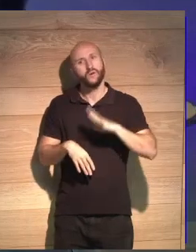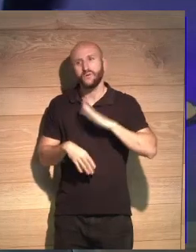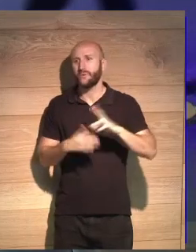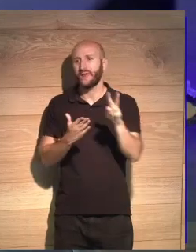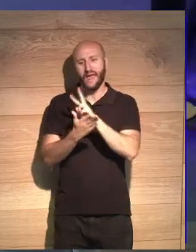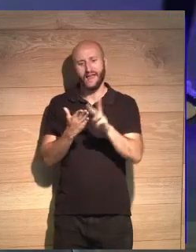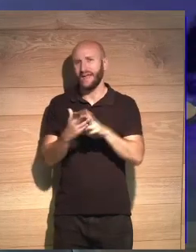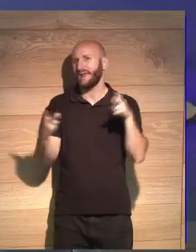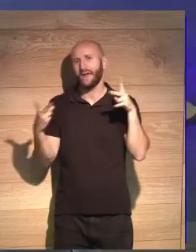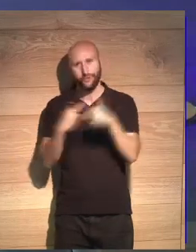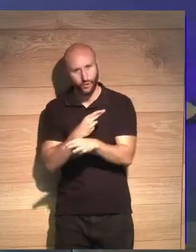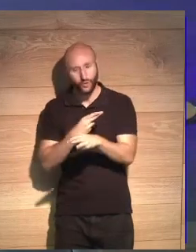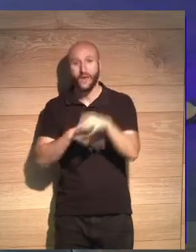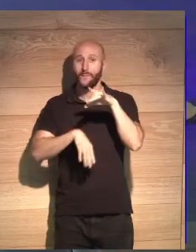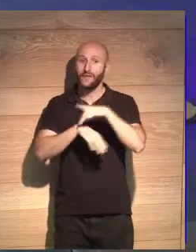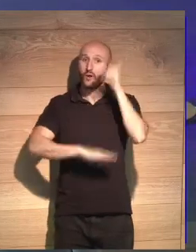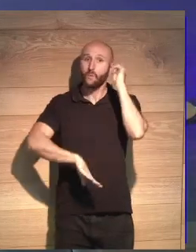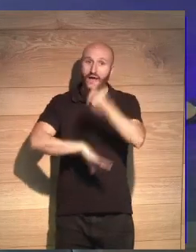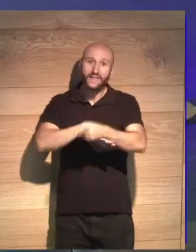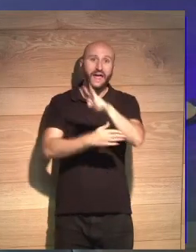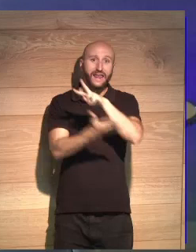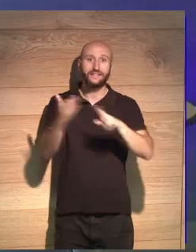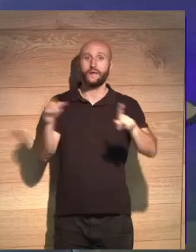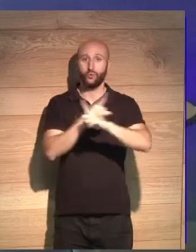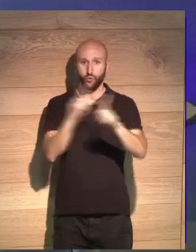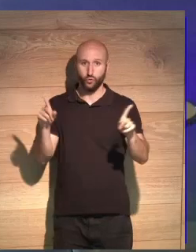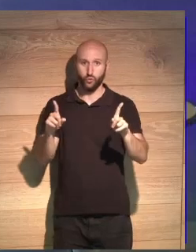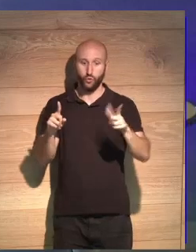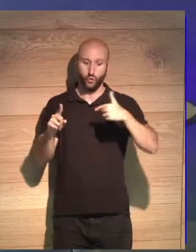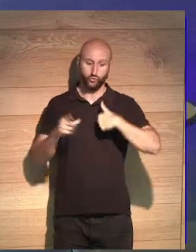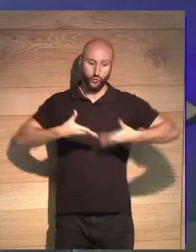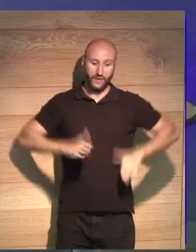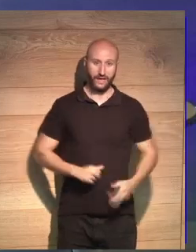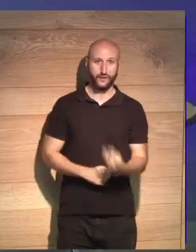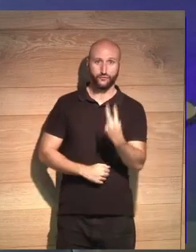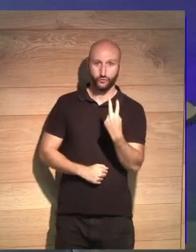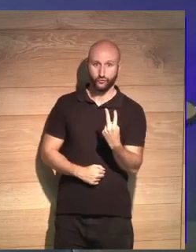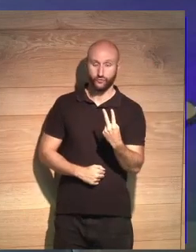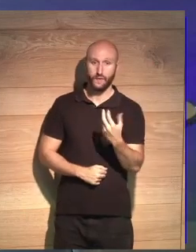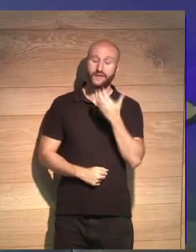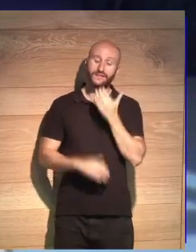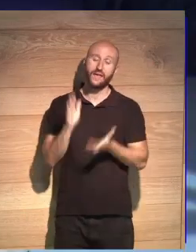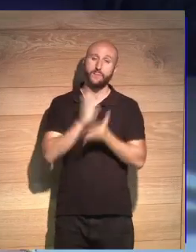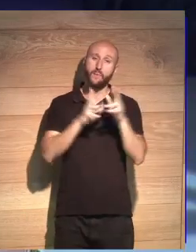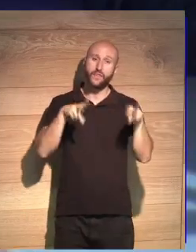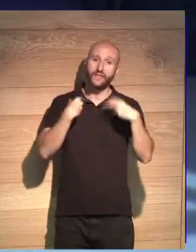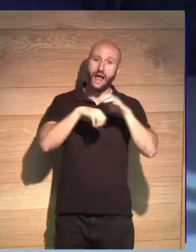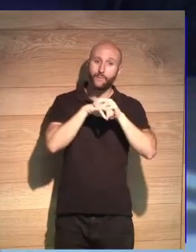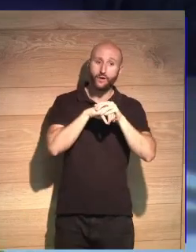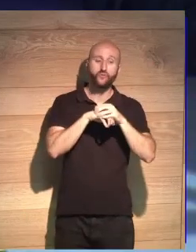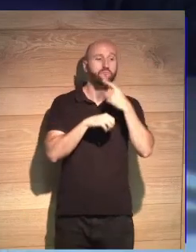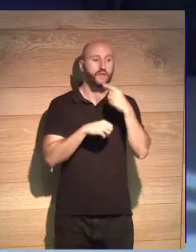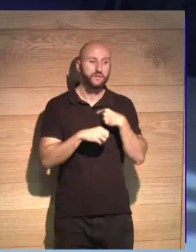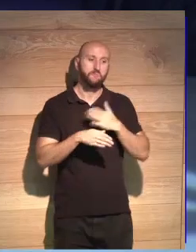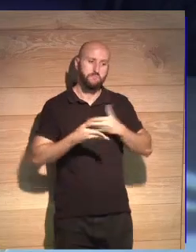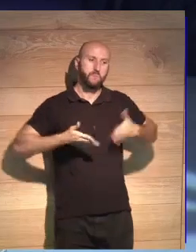then the prescription from the doctor was not to read. I have 2 little